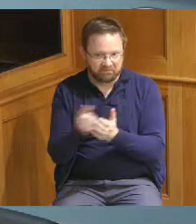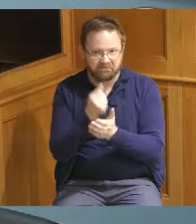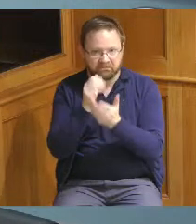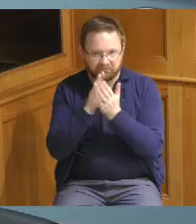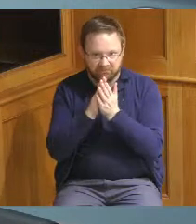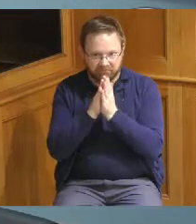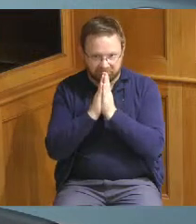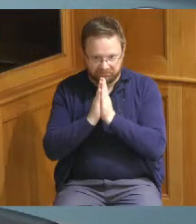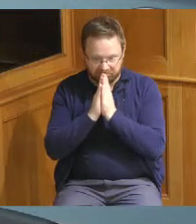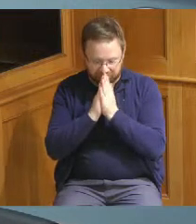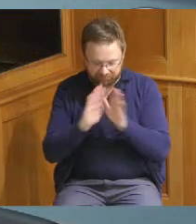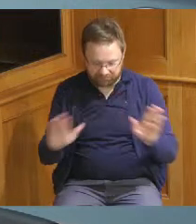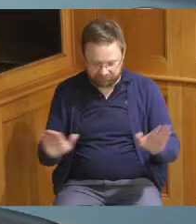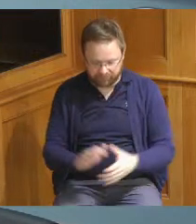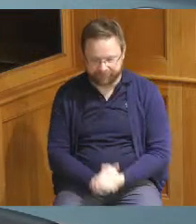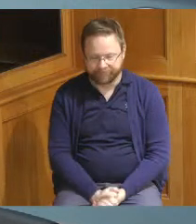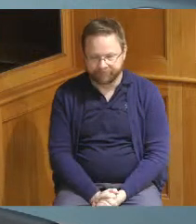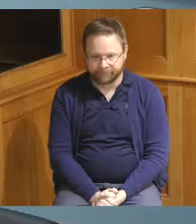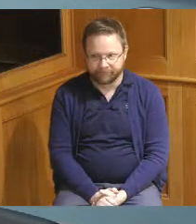prayer.